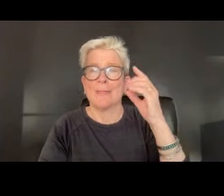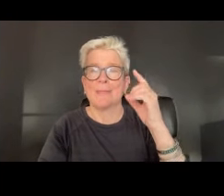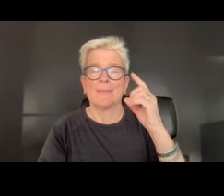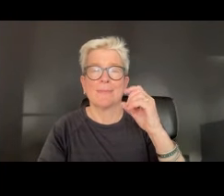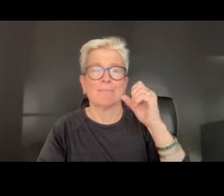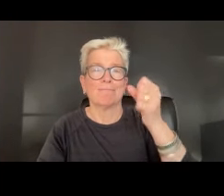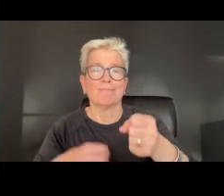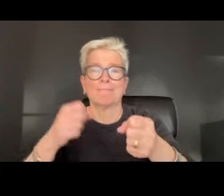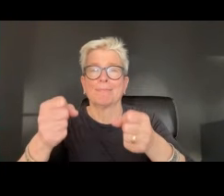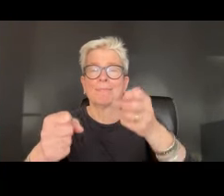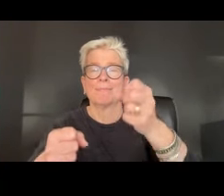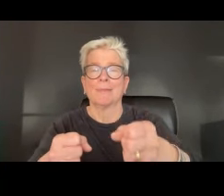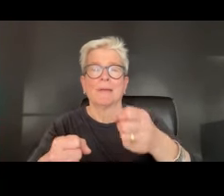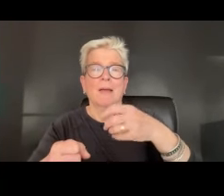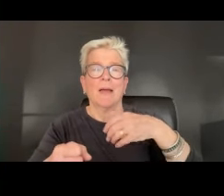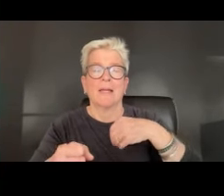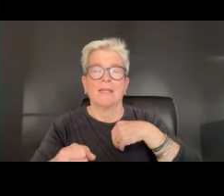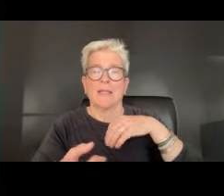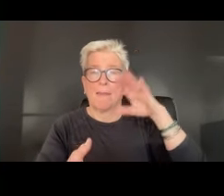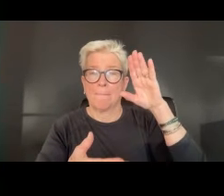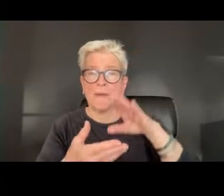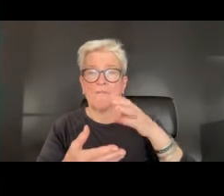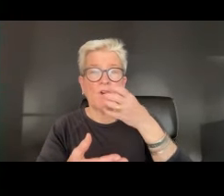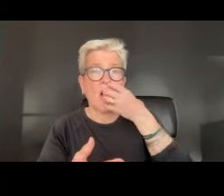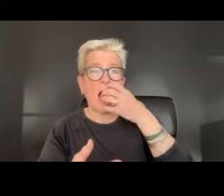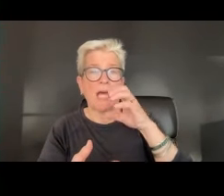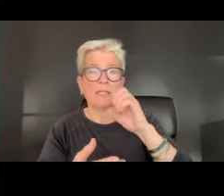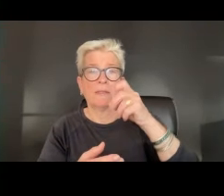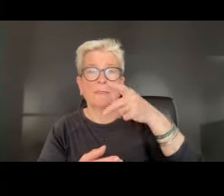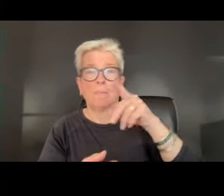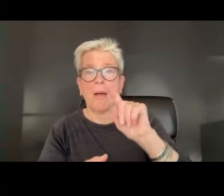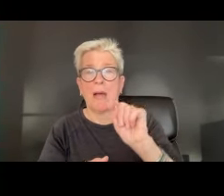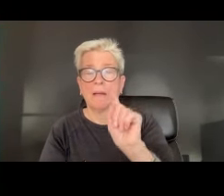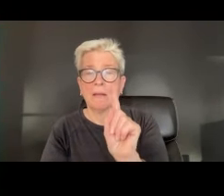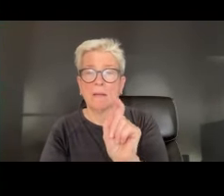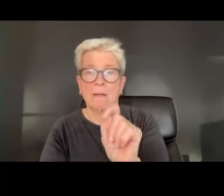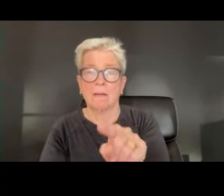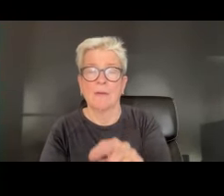for hotspots. Michael, would you like to address that?